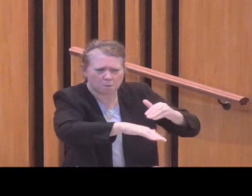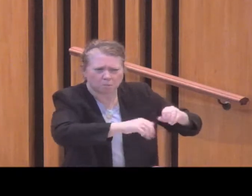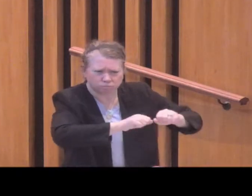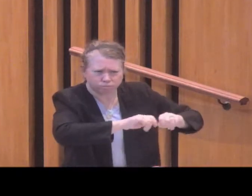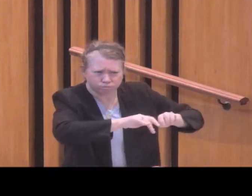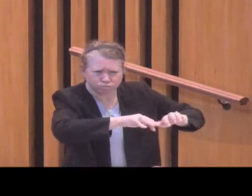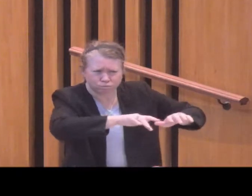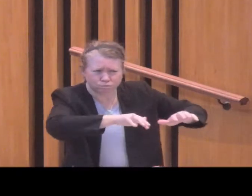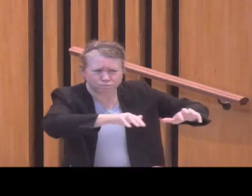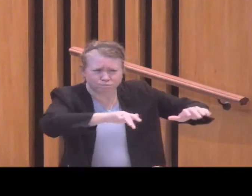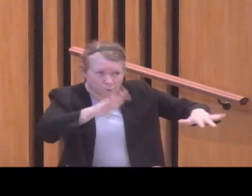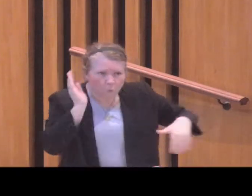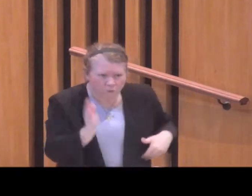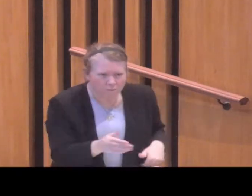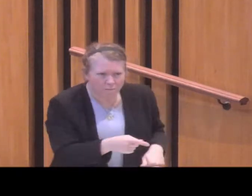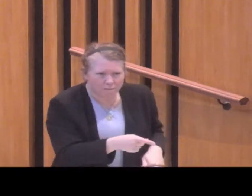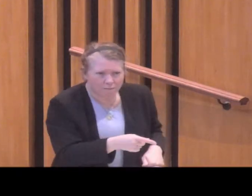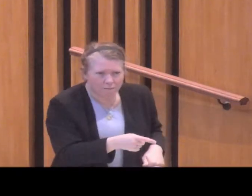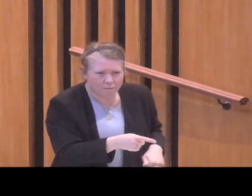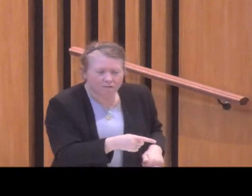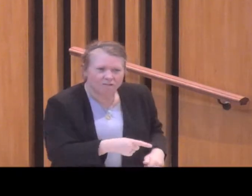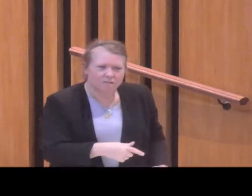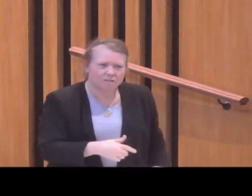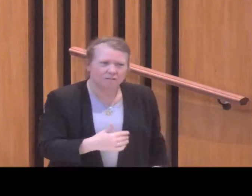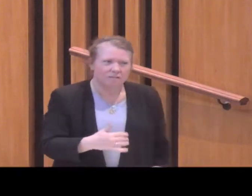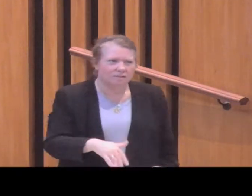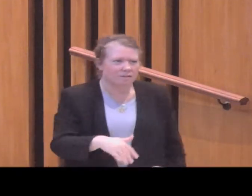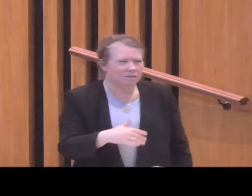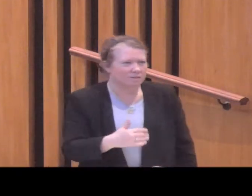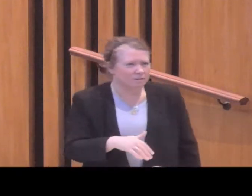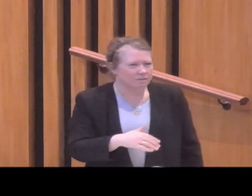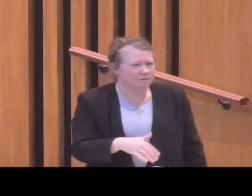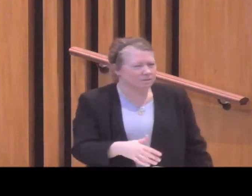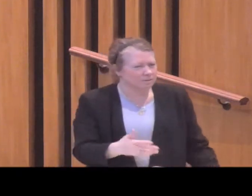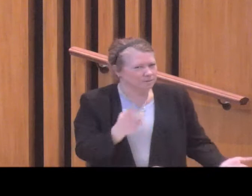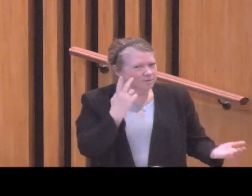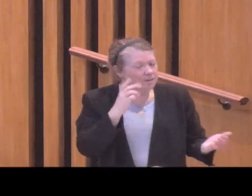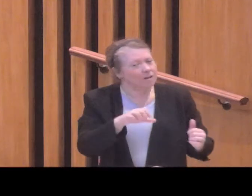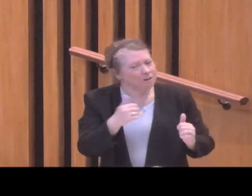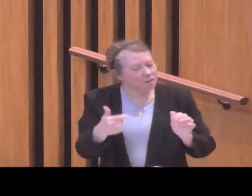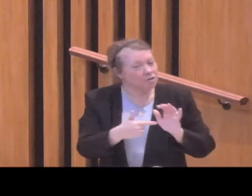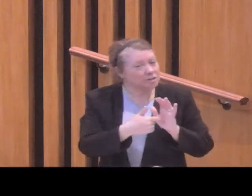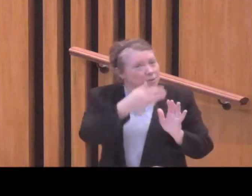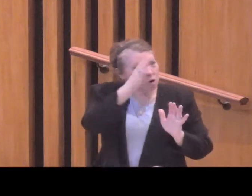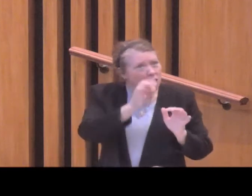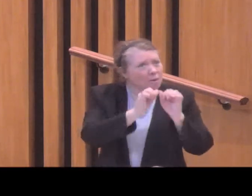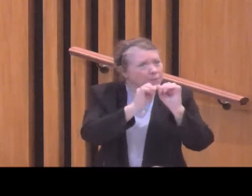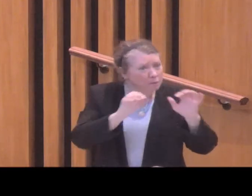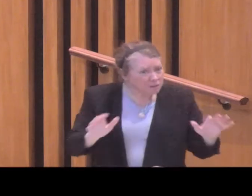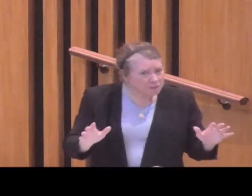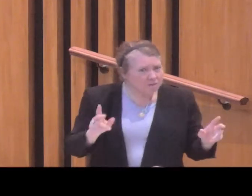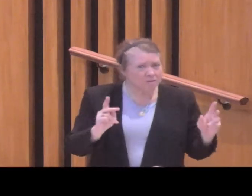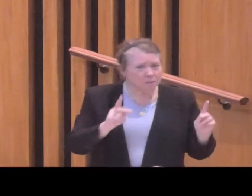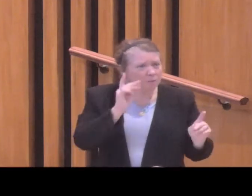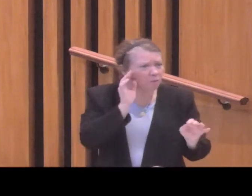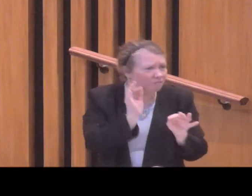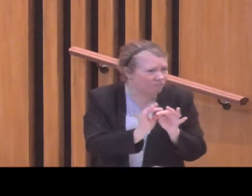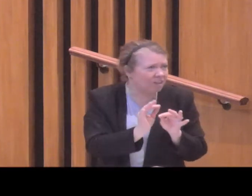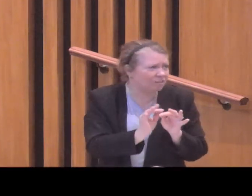of how the God of Scripture blesses those who are faithful to the covenant.